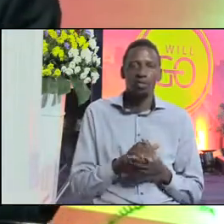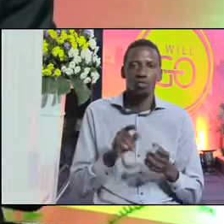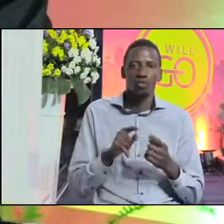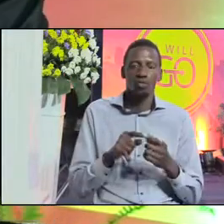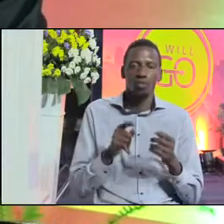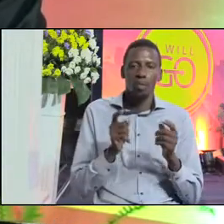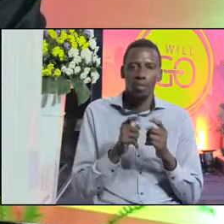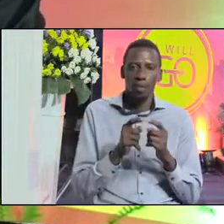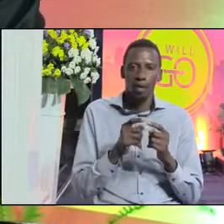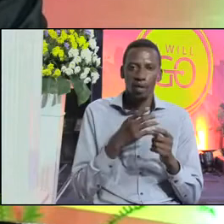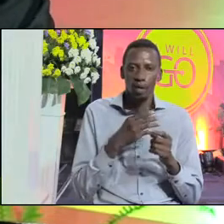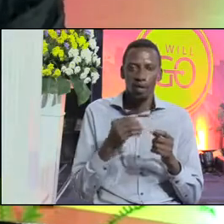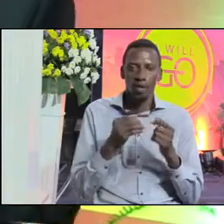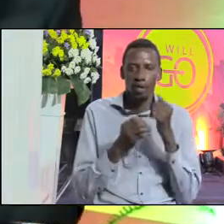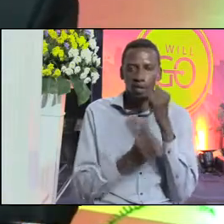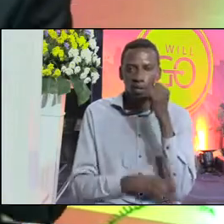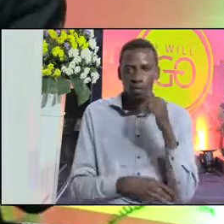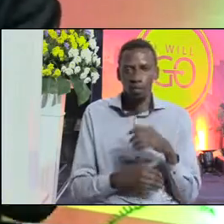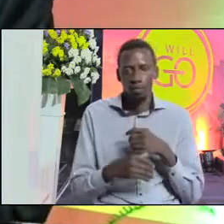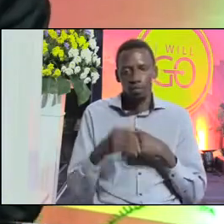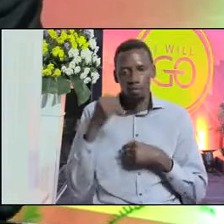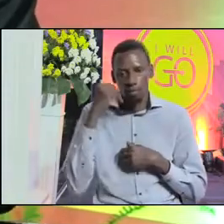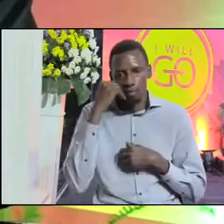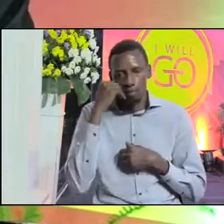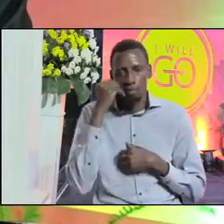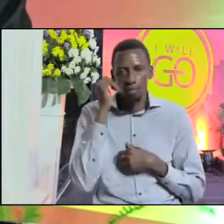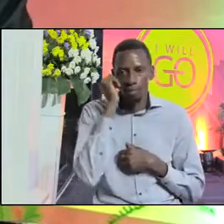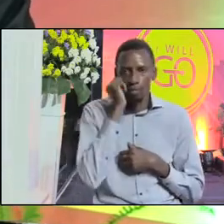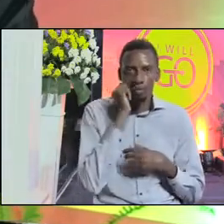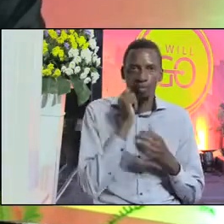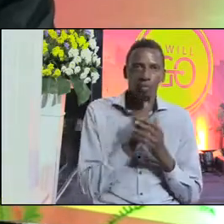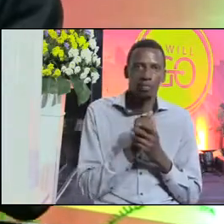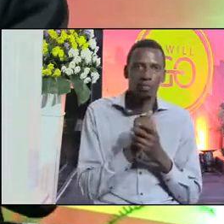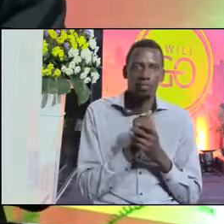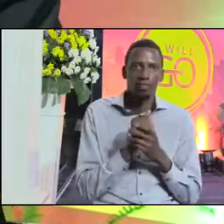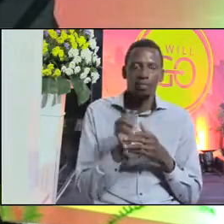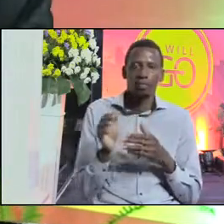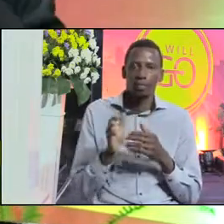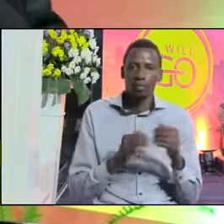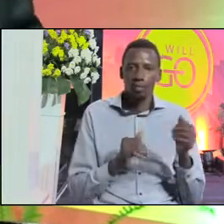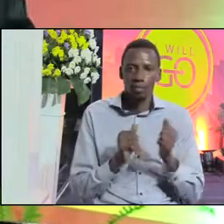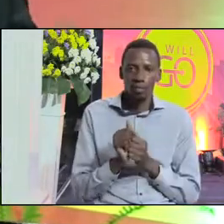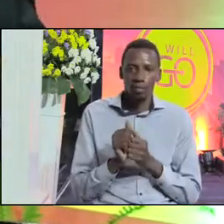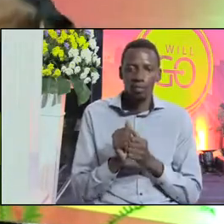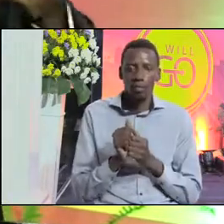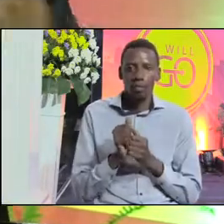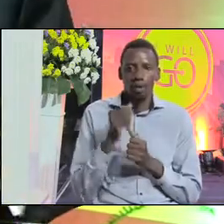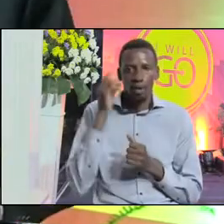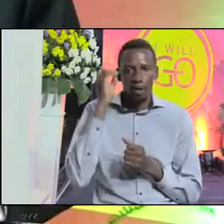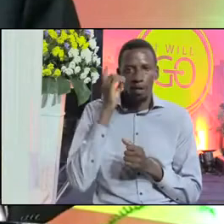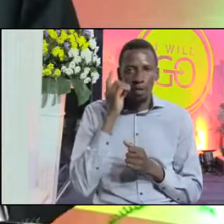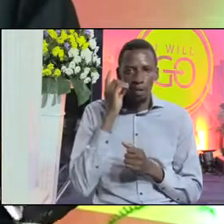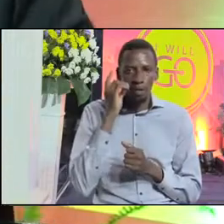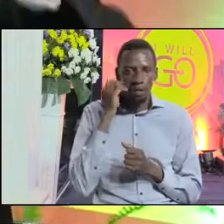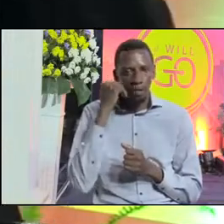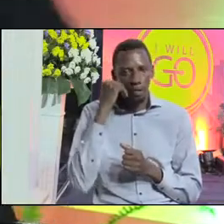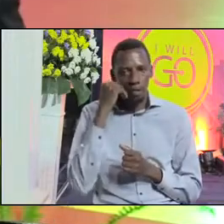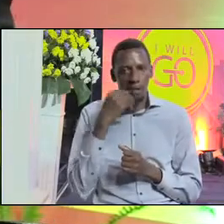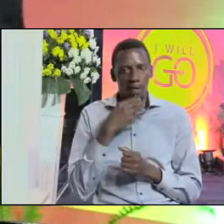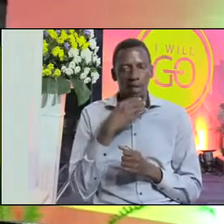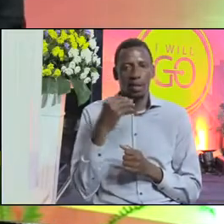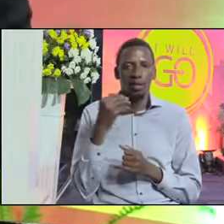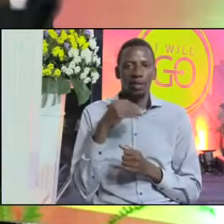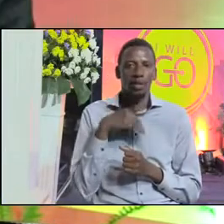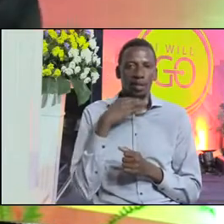and poverty, to sickness and sadness, to destruction, disease, and death. You know,